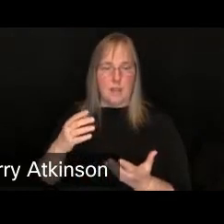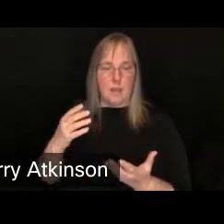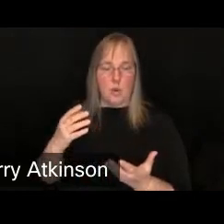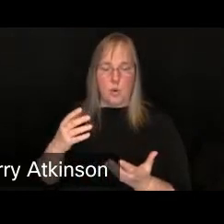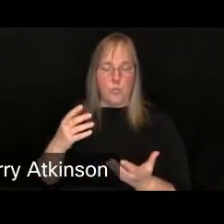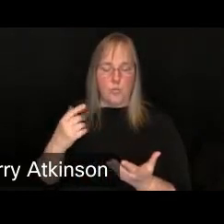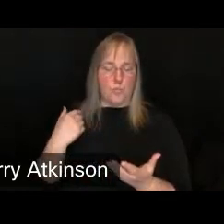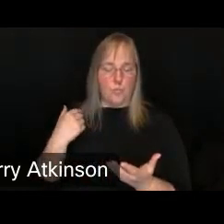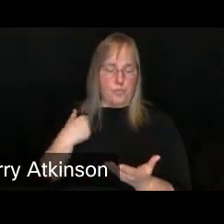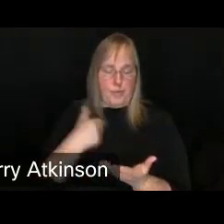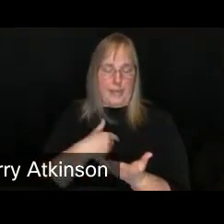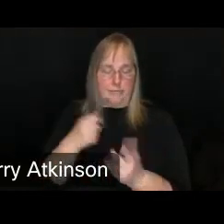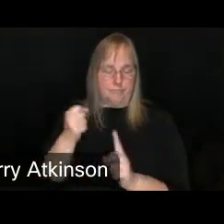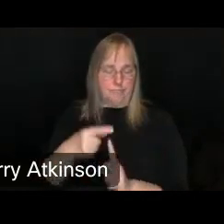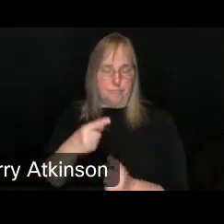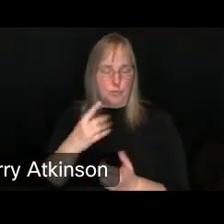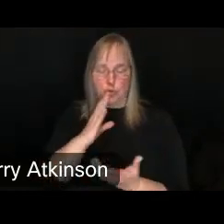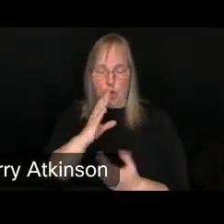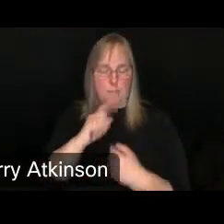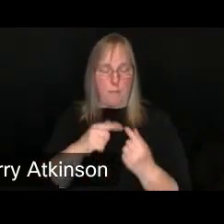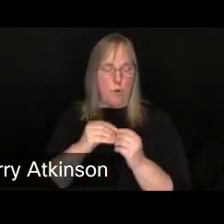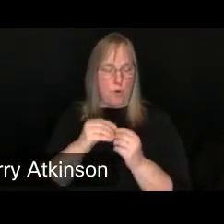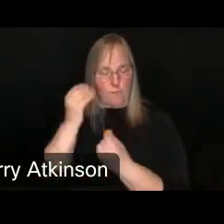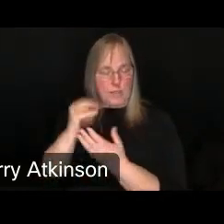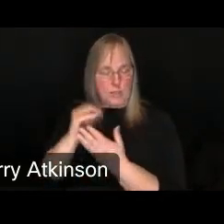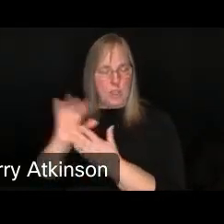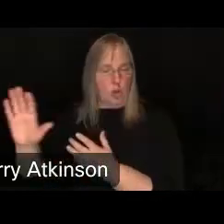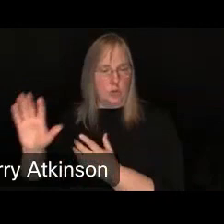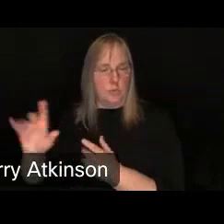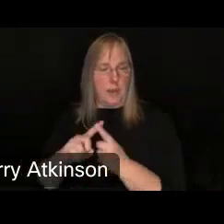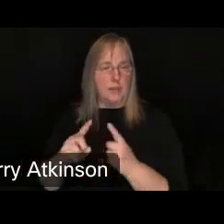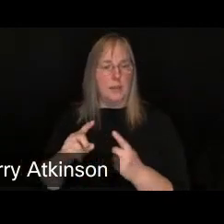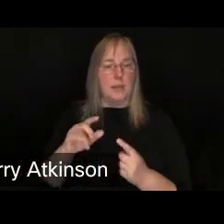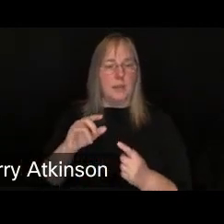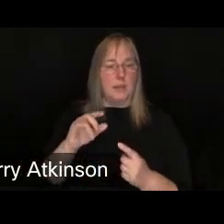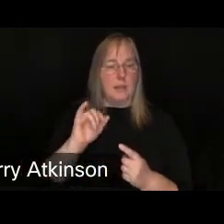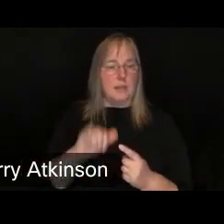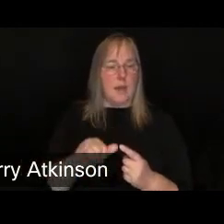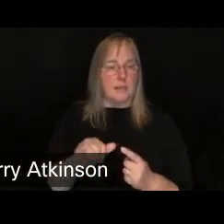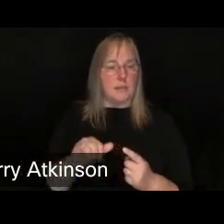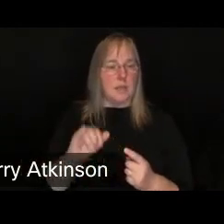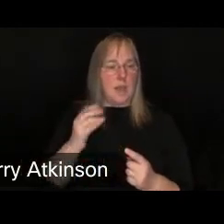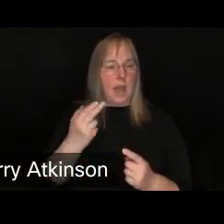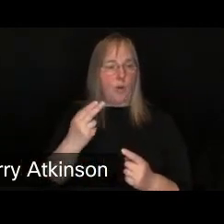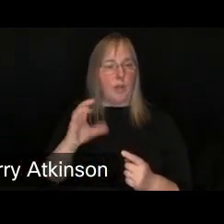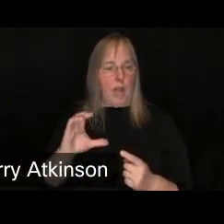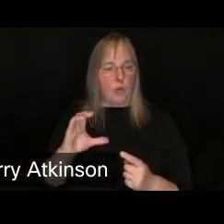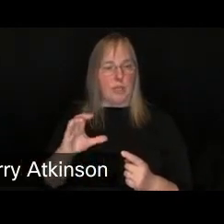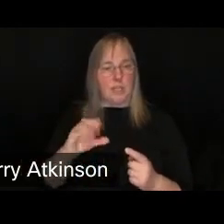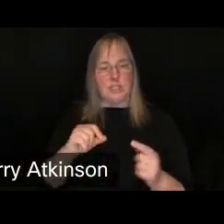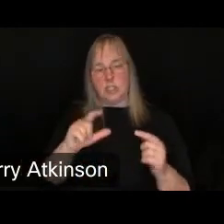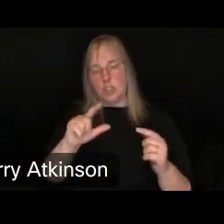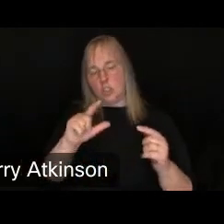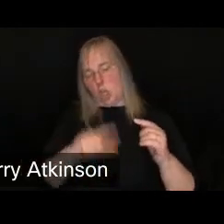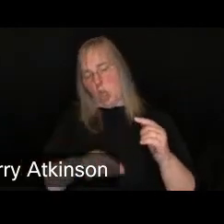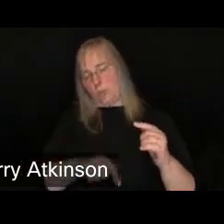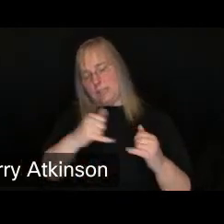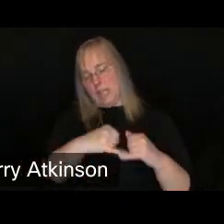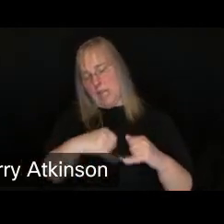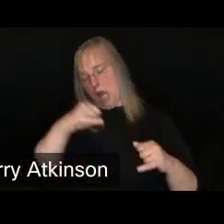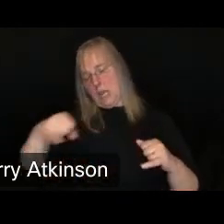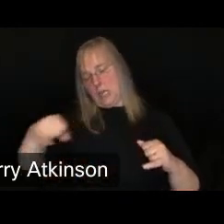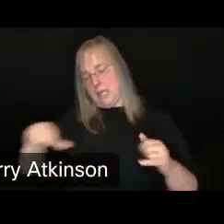But unemployment rate of county remains very low. That's the lowest line in this graph compared to Maryland and state. And this